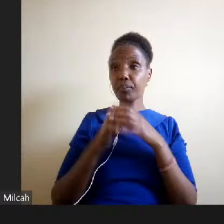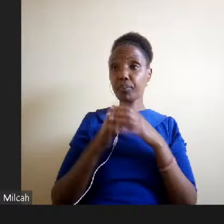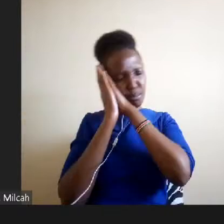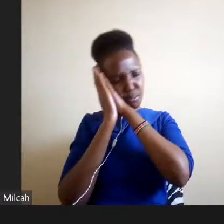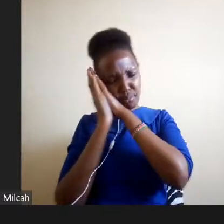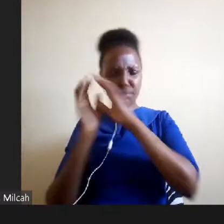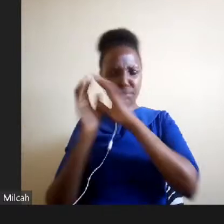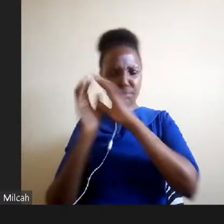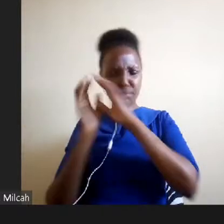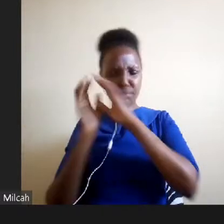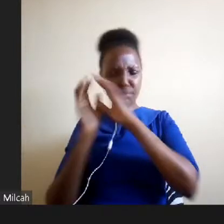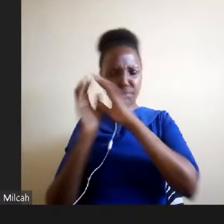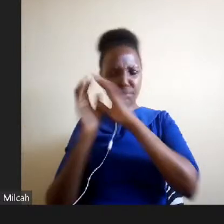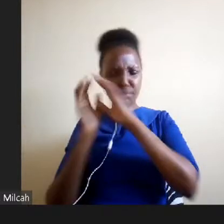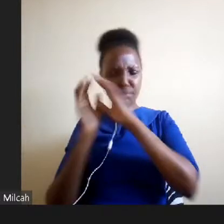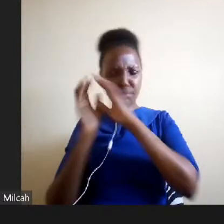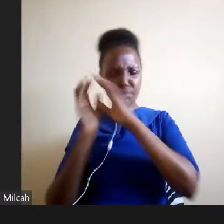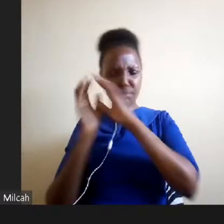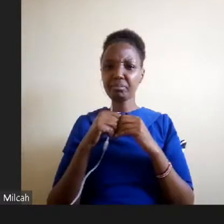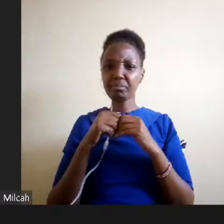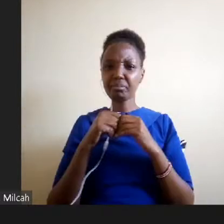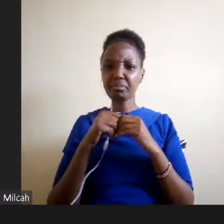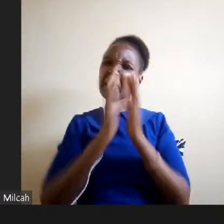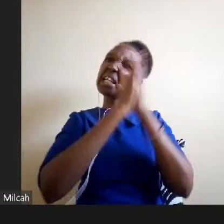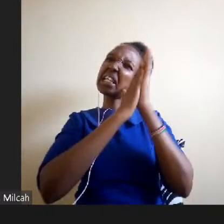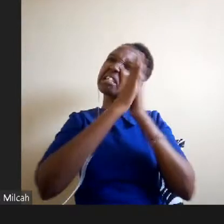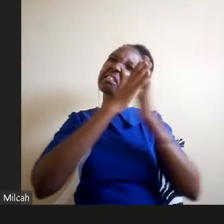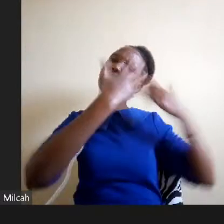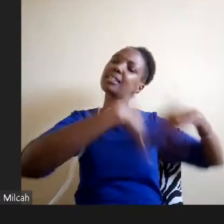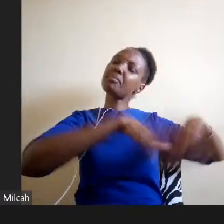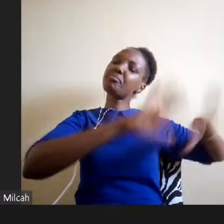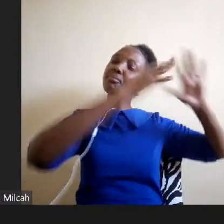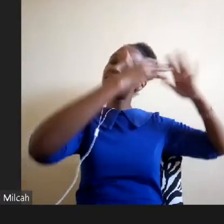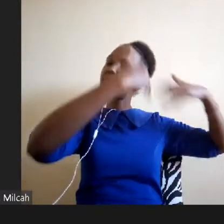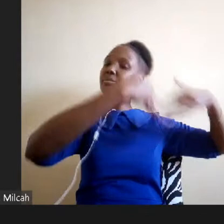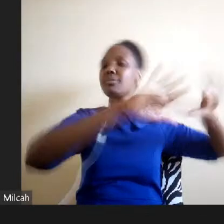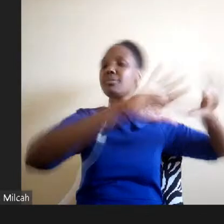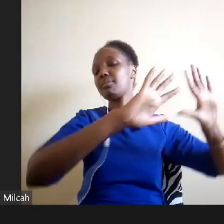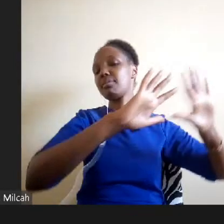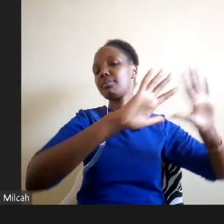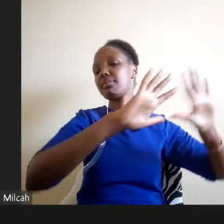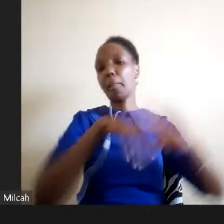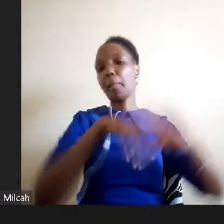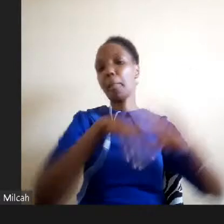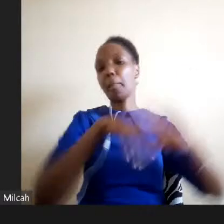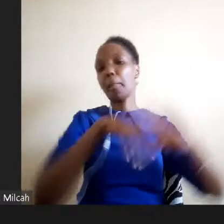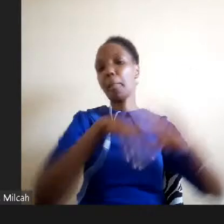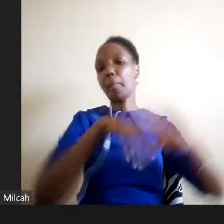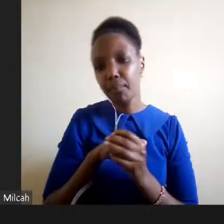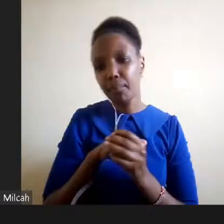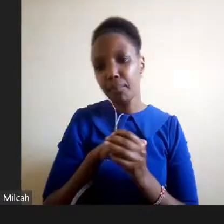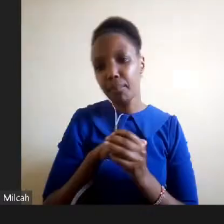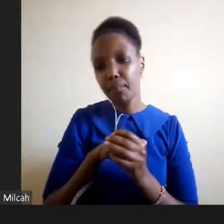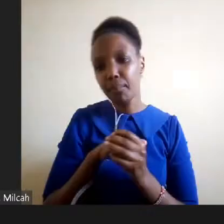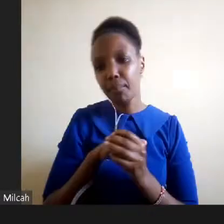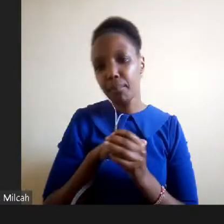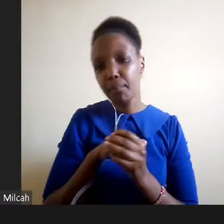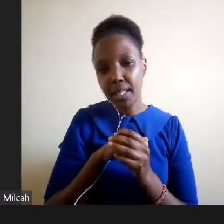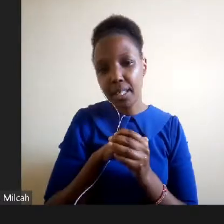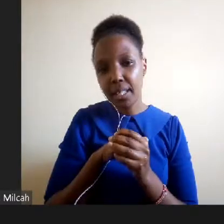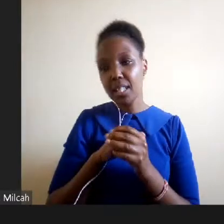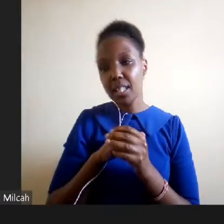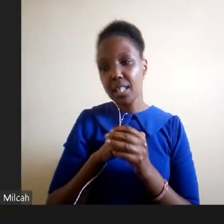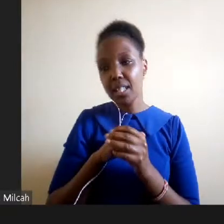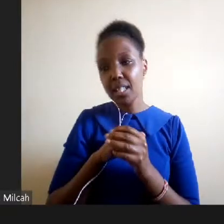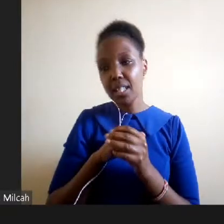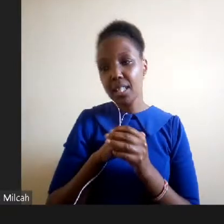losing their interest in some of their hobbies. So we need to start looking at how our children are behaving in the initial